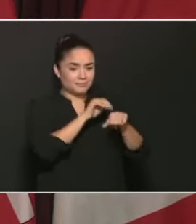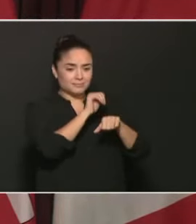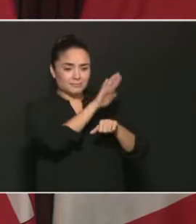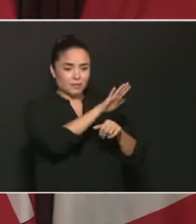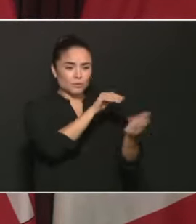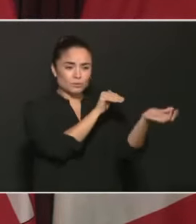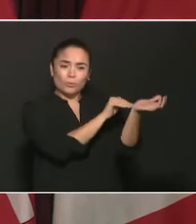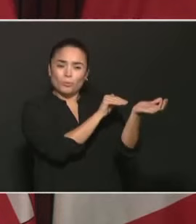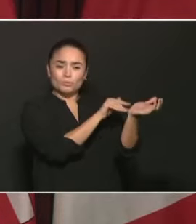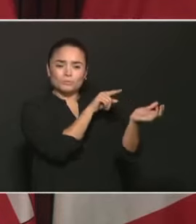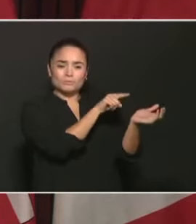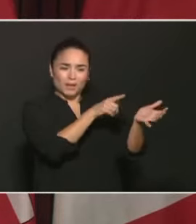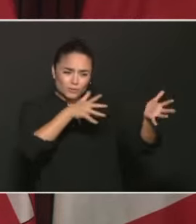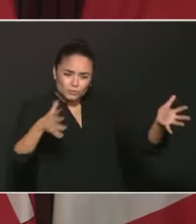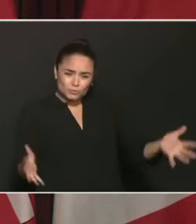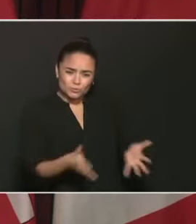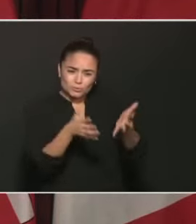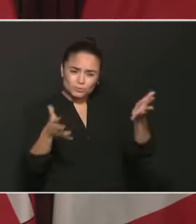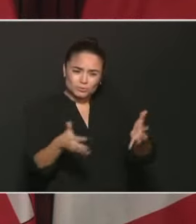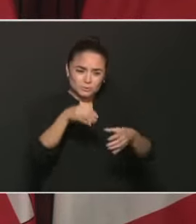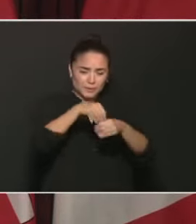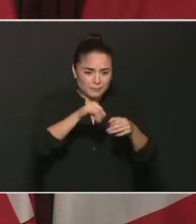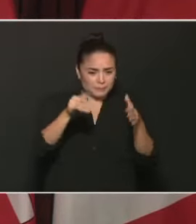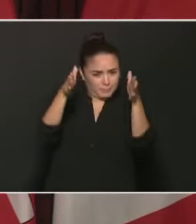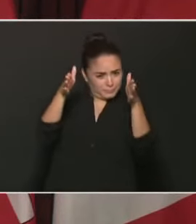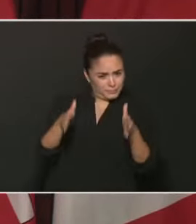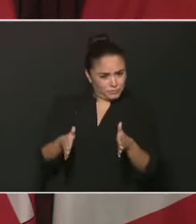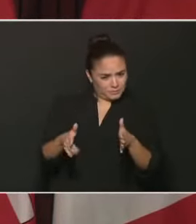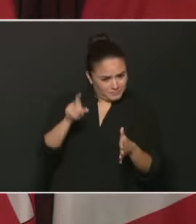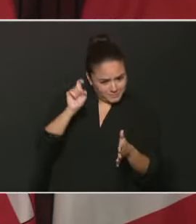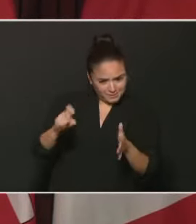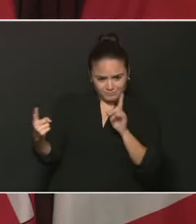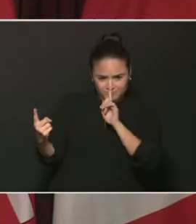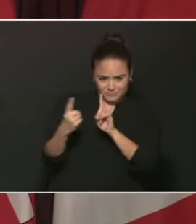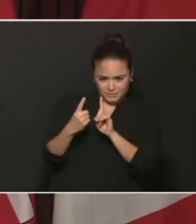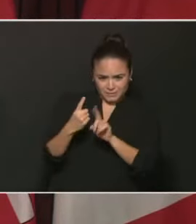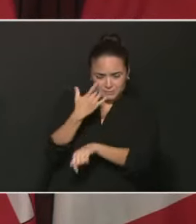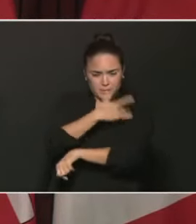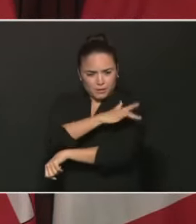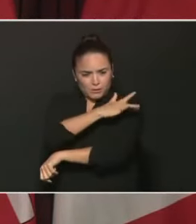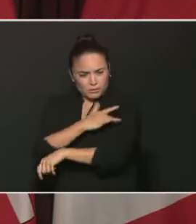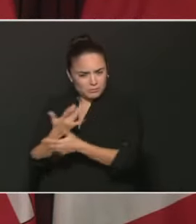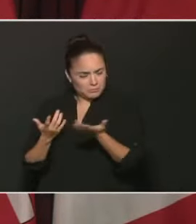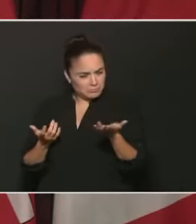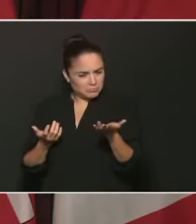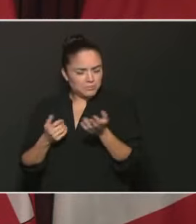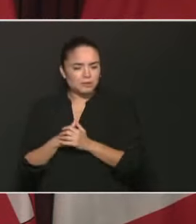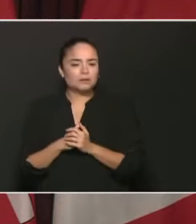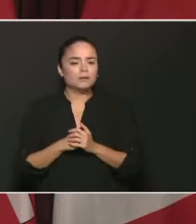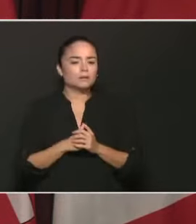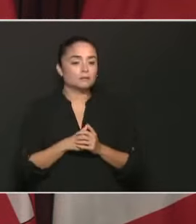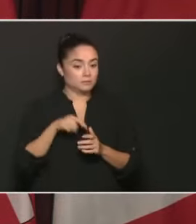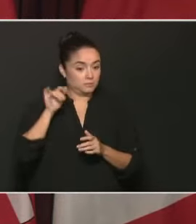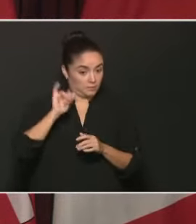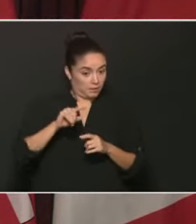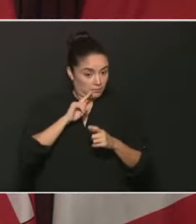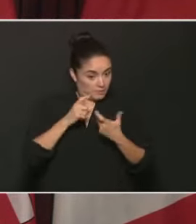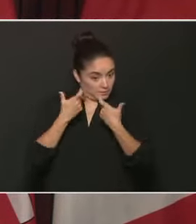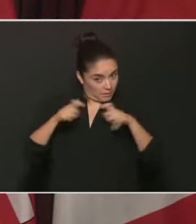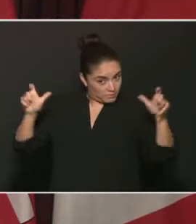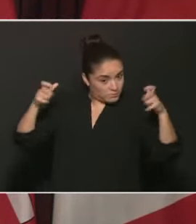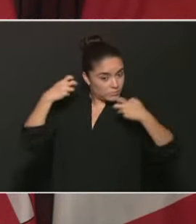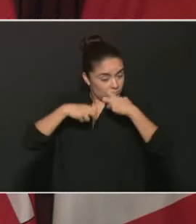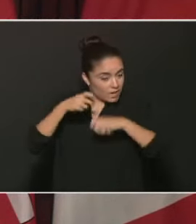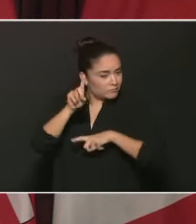in person again. Just two points on that. One, how big a problem is that, and what happens if doctors don't heed this